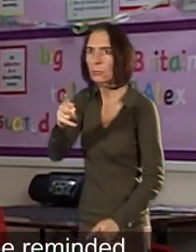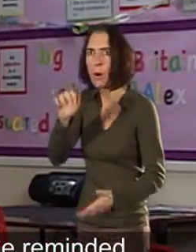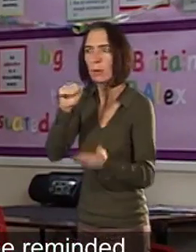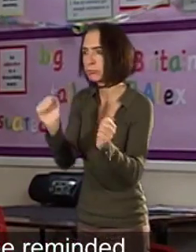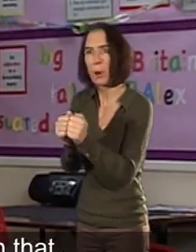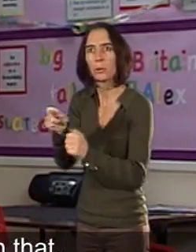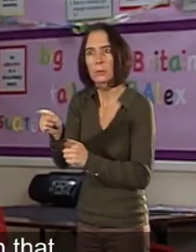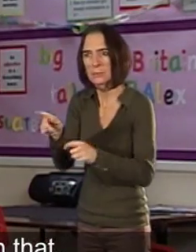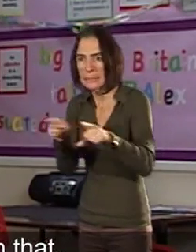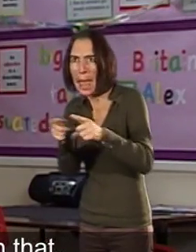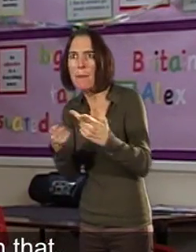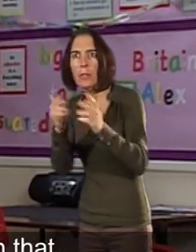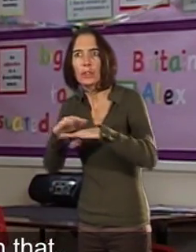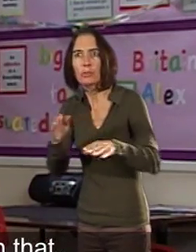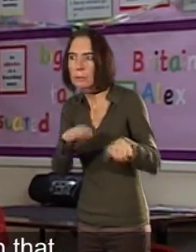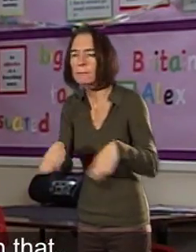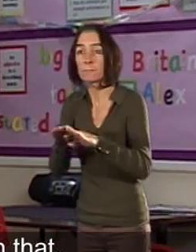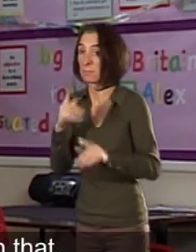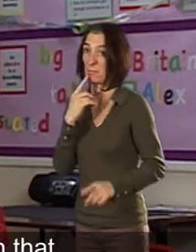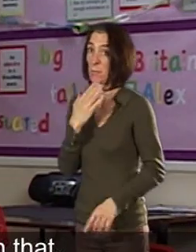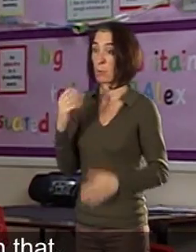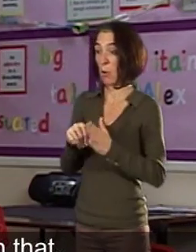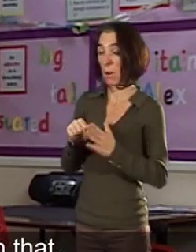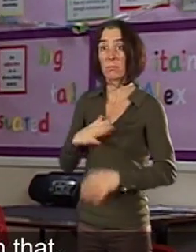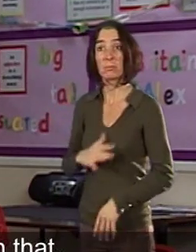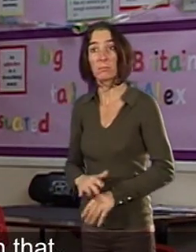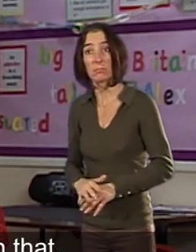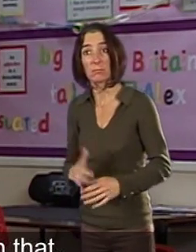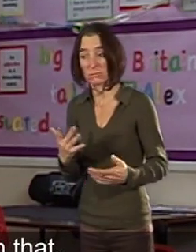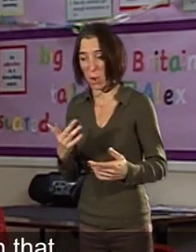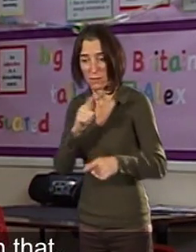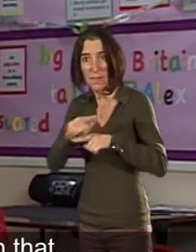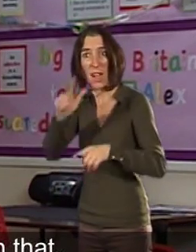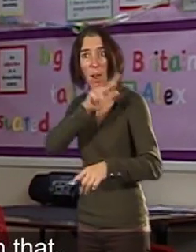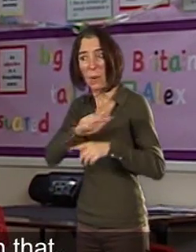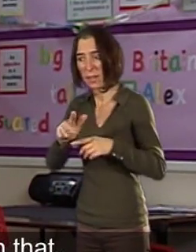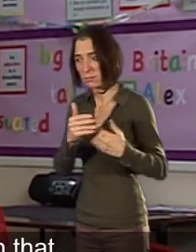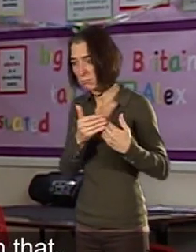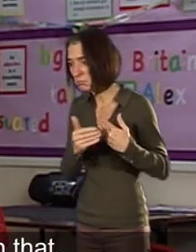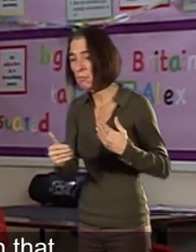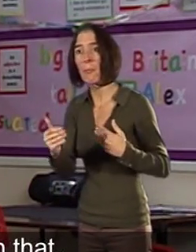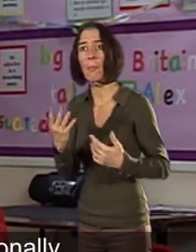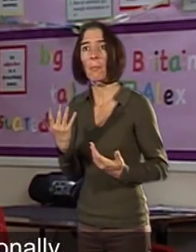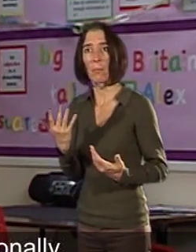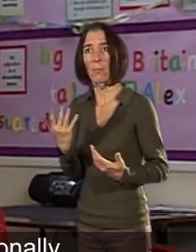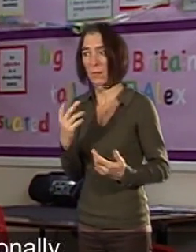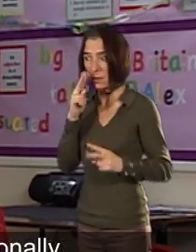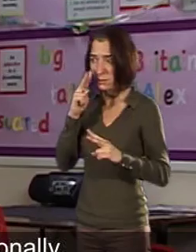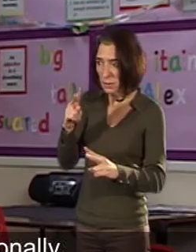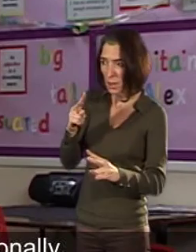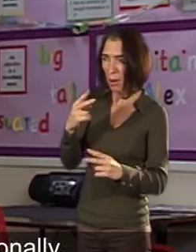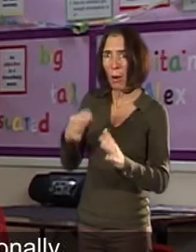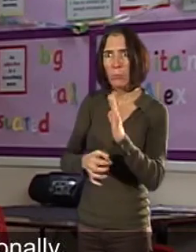behaving appropriately like the other children, and I have no problem with that. So in the 7-8 weeks we've been here, I can see